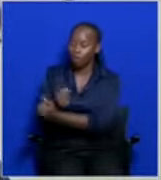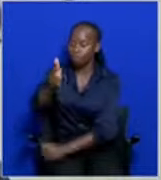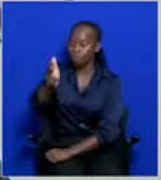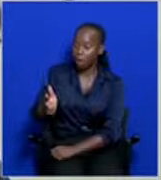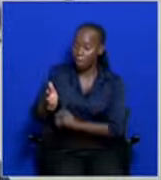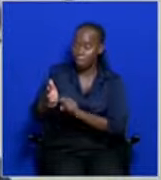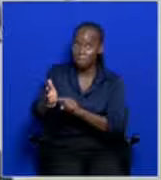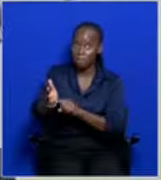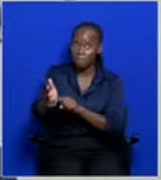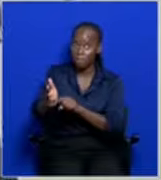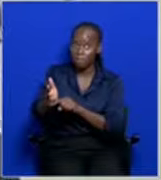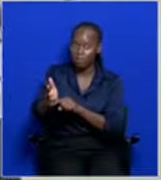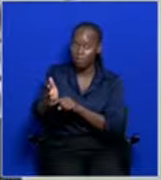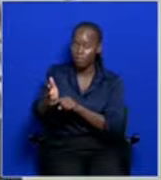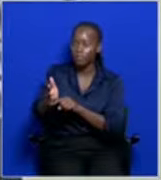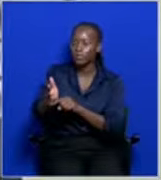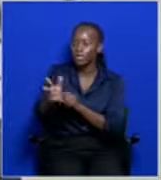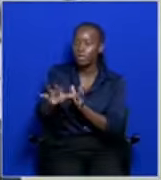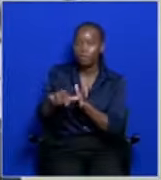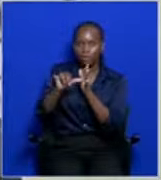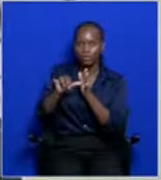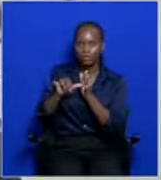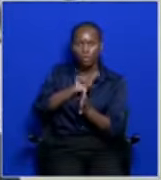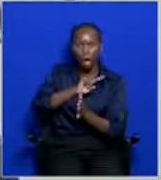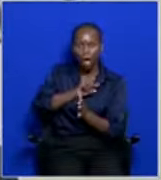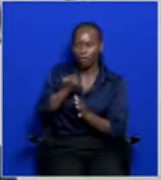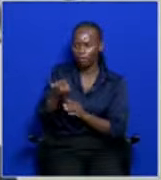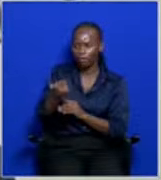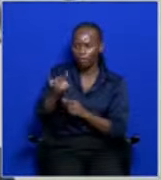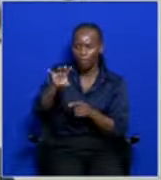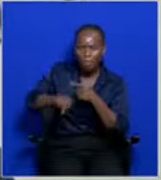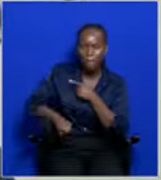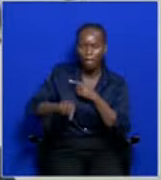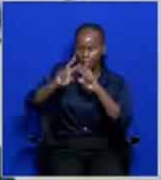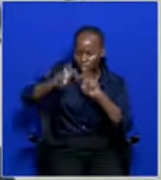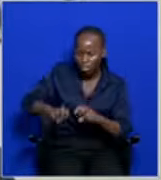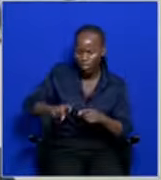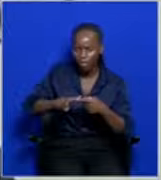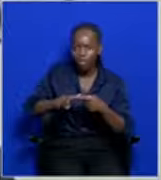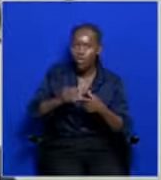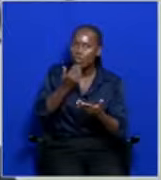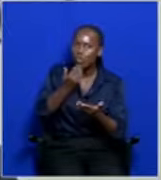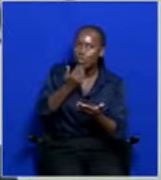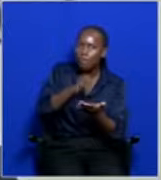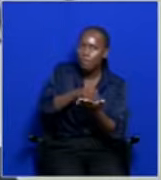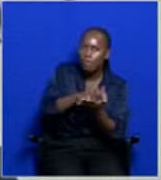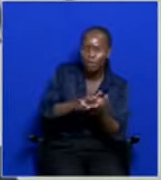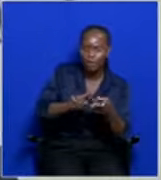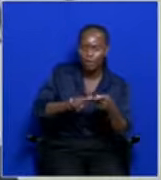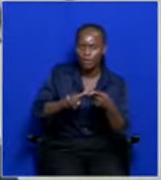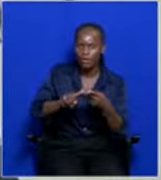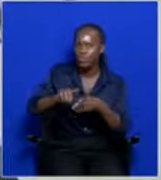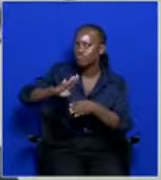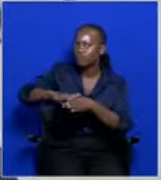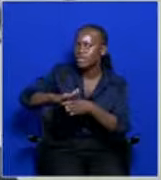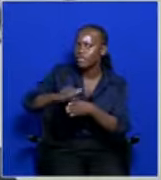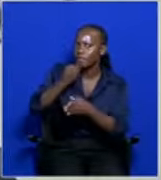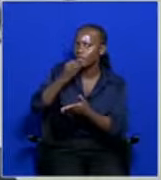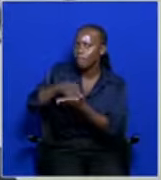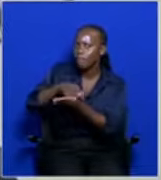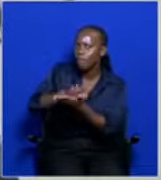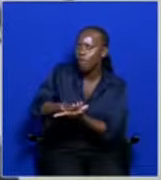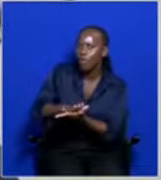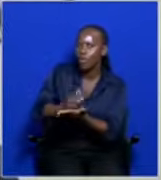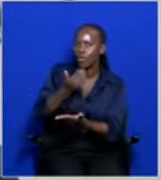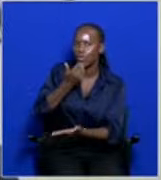the truck in. What was the reason for booking the truck in the pound? Is there any case